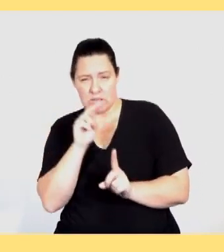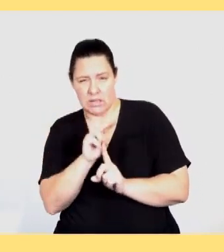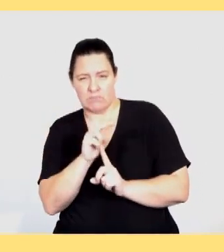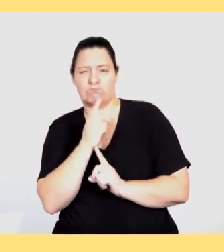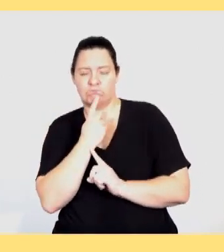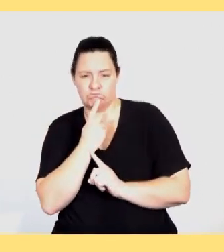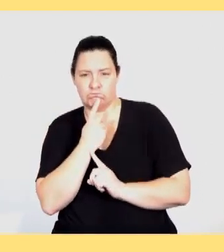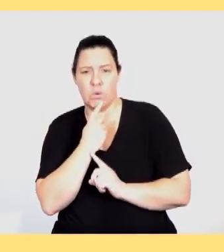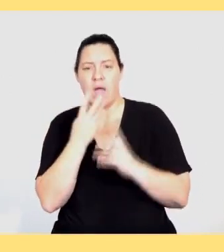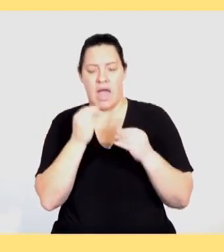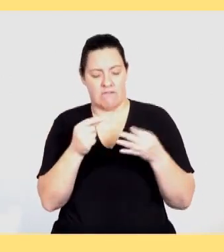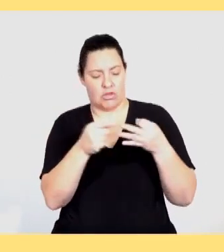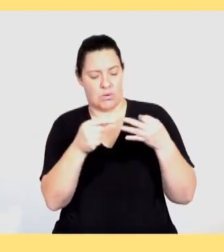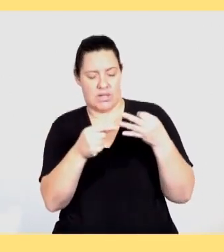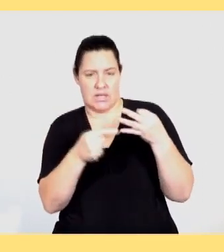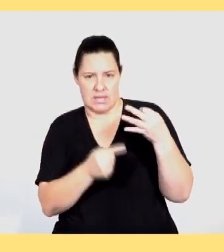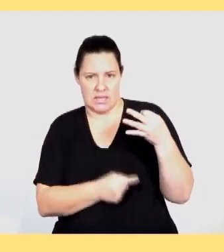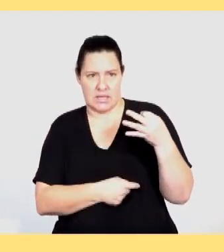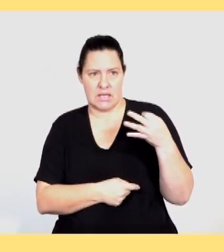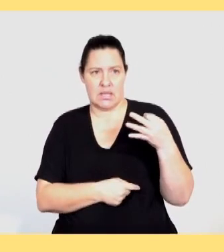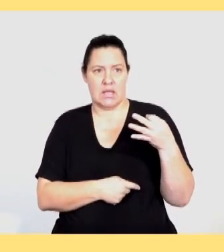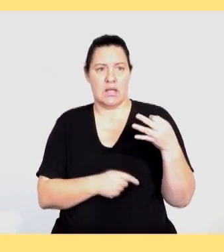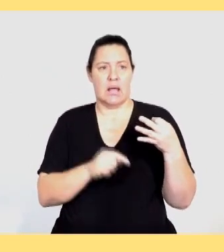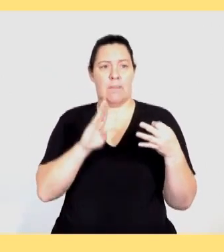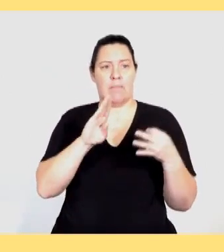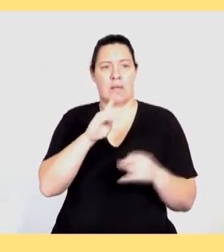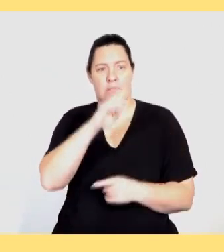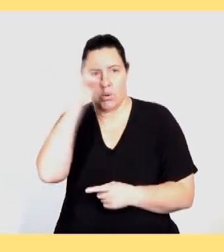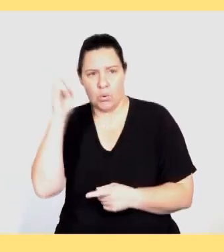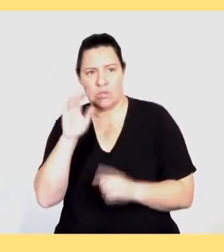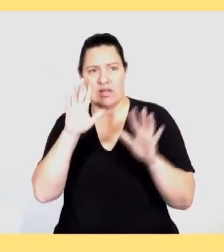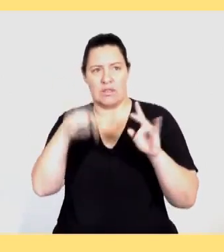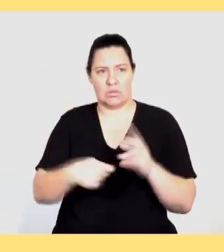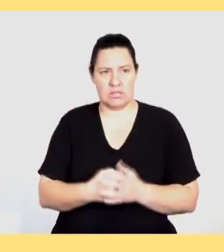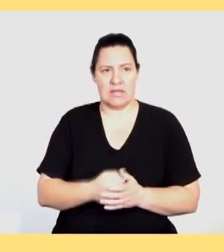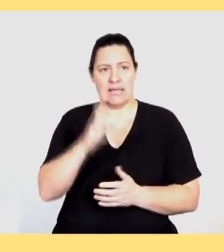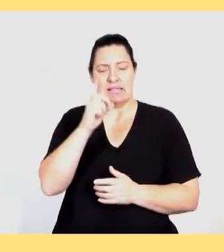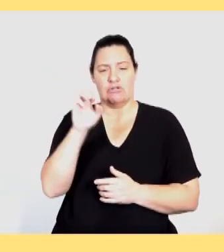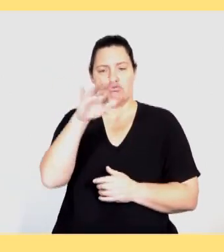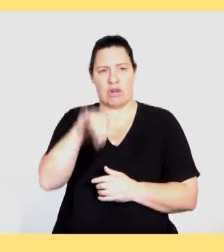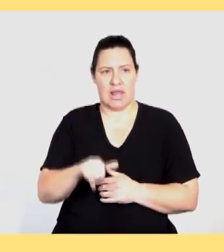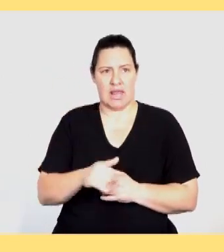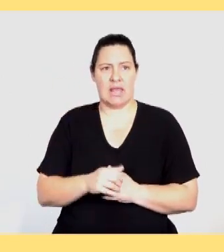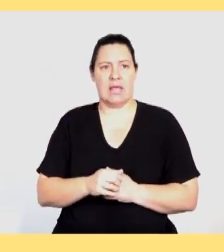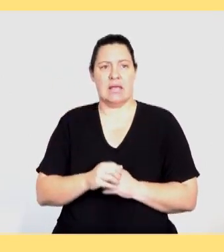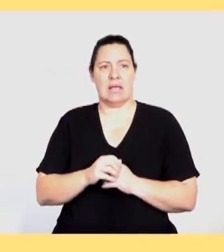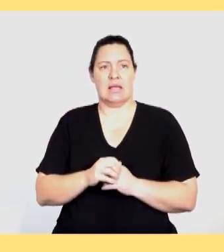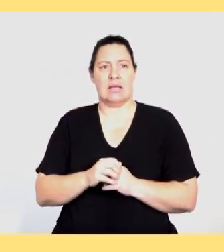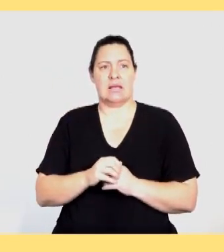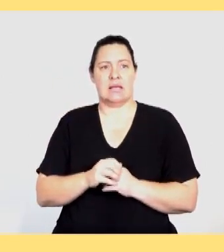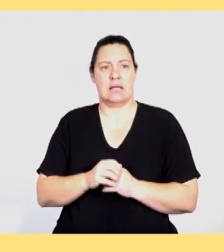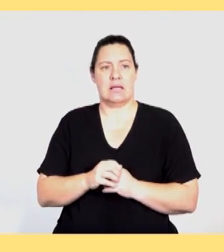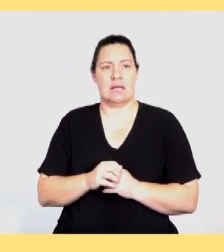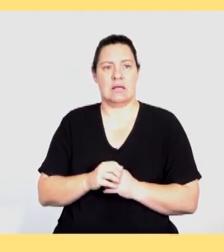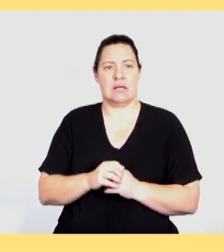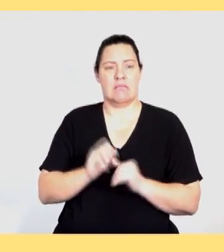you see here we have three debtors, B Blue, 10,000, D Dre, and then P Pink. I want you